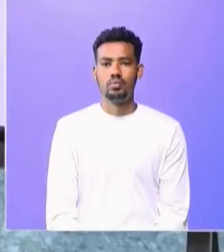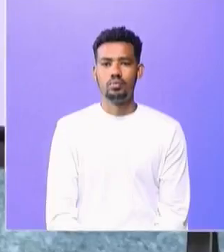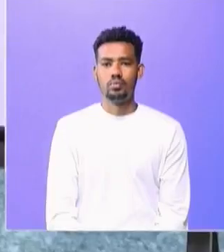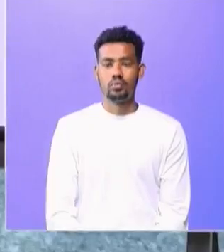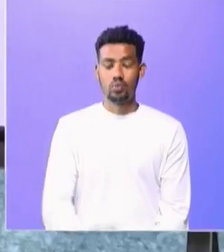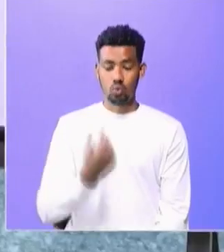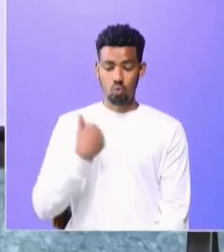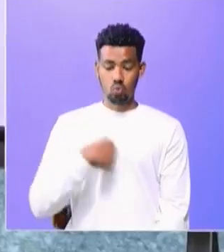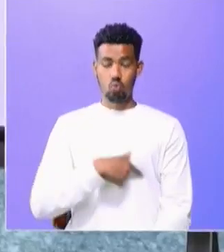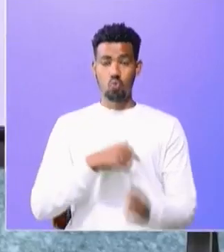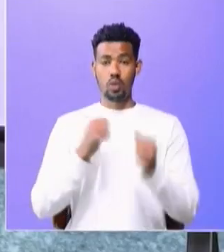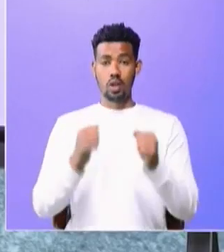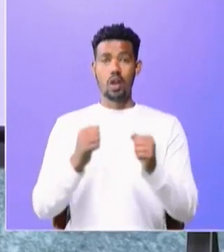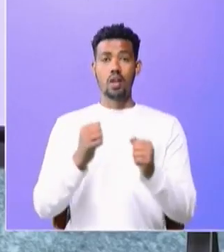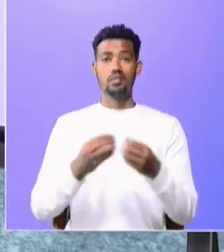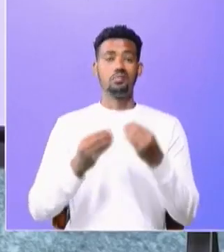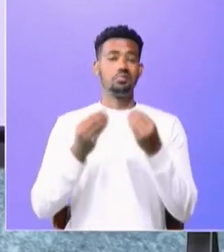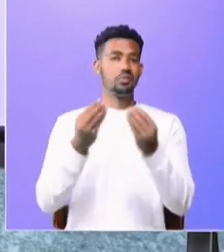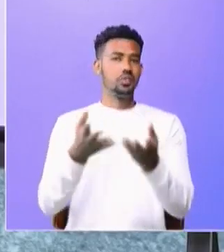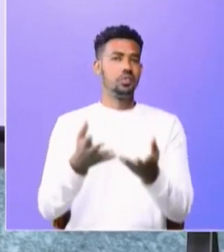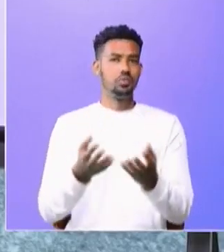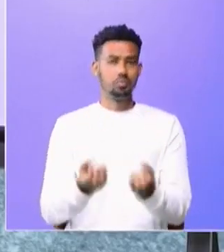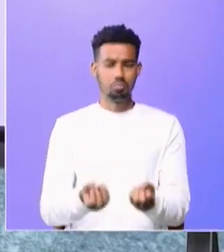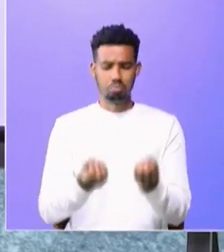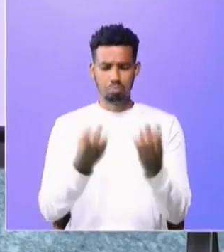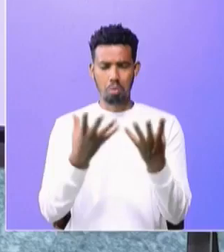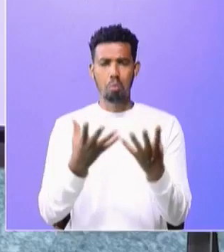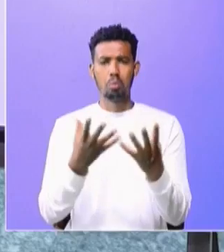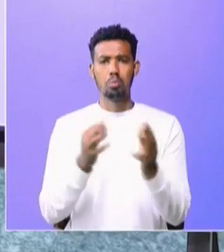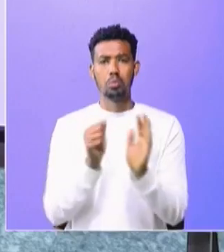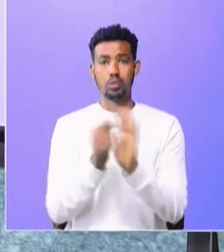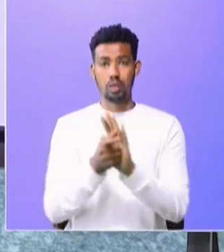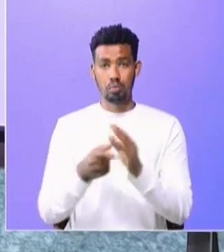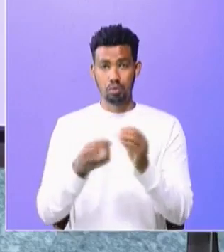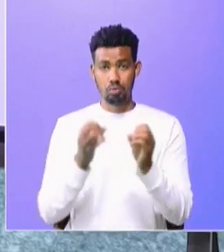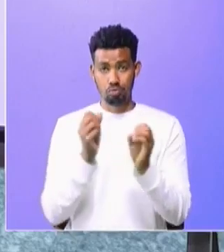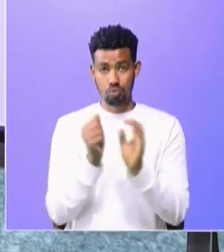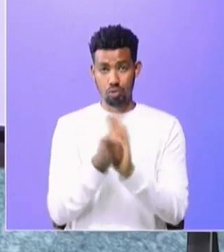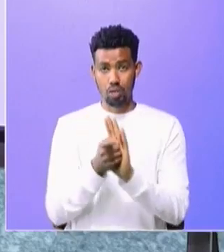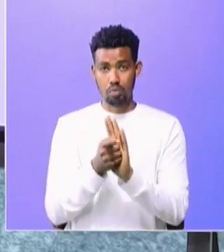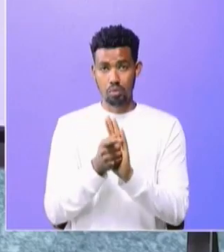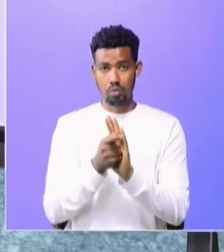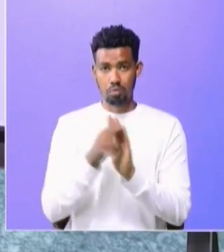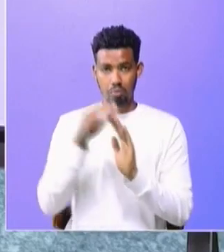We can give more examples about person. For example, boy,